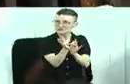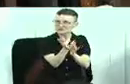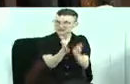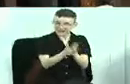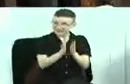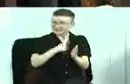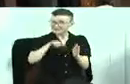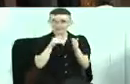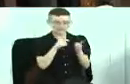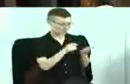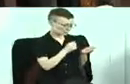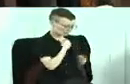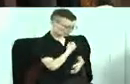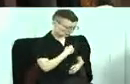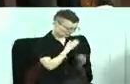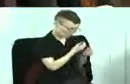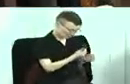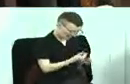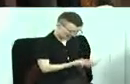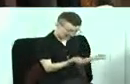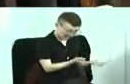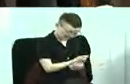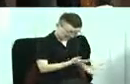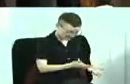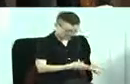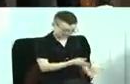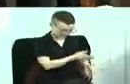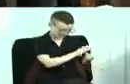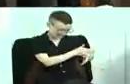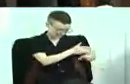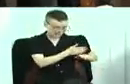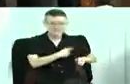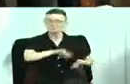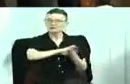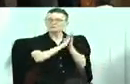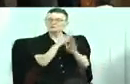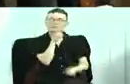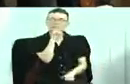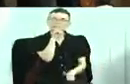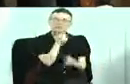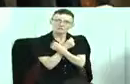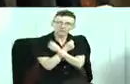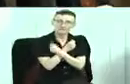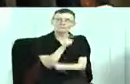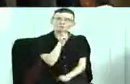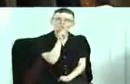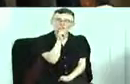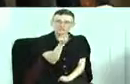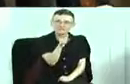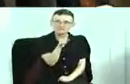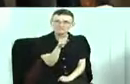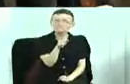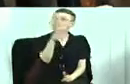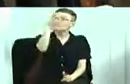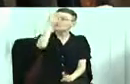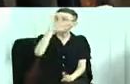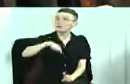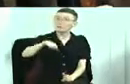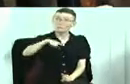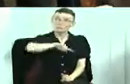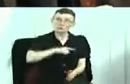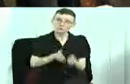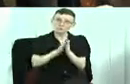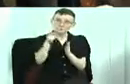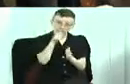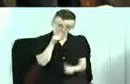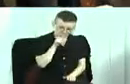those things that get in the way, that we may be love made real and renewed. And so, Heavenly Creator, we ask that you bless this water, that